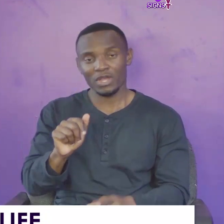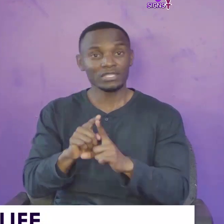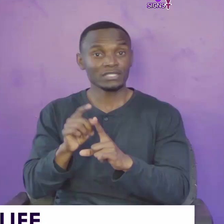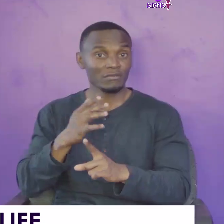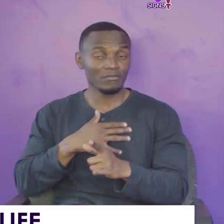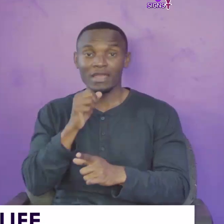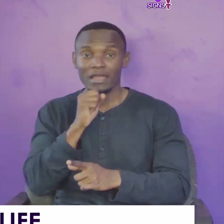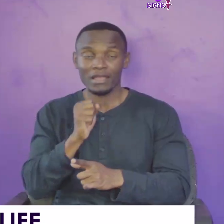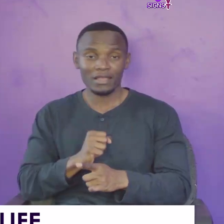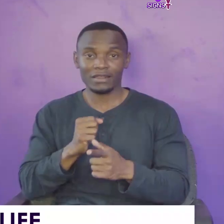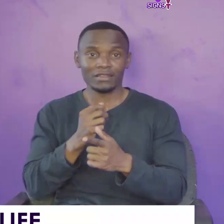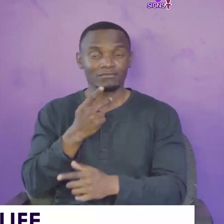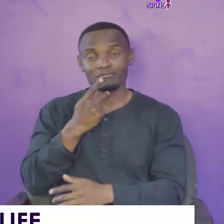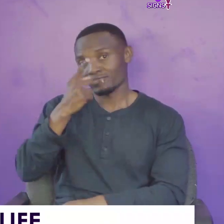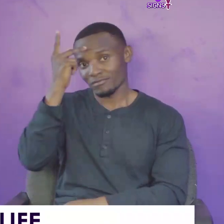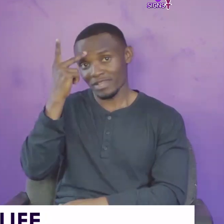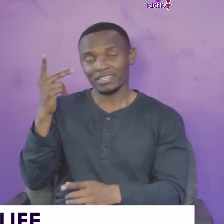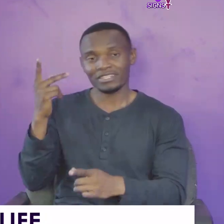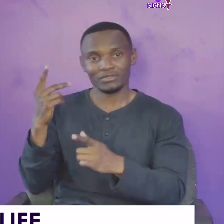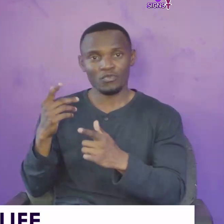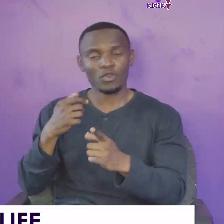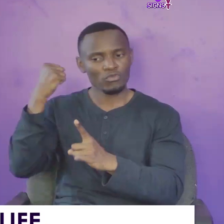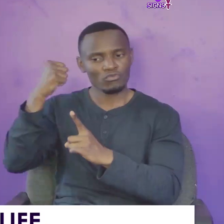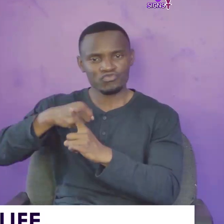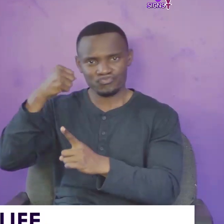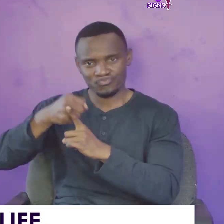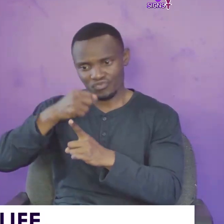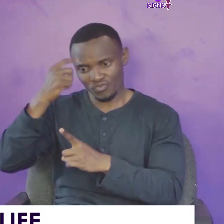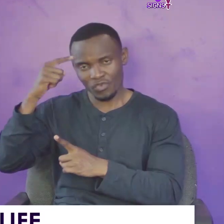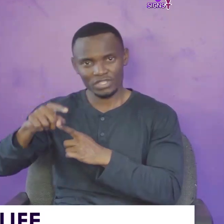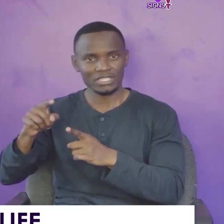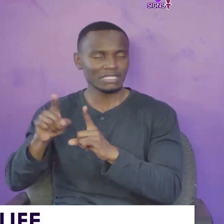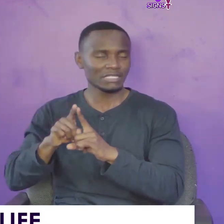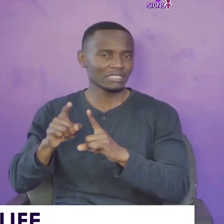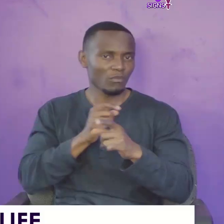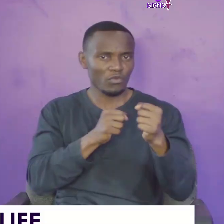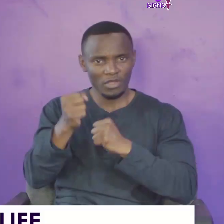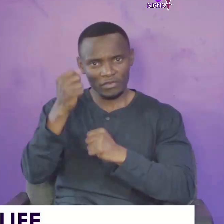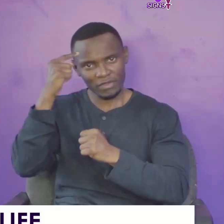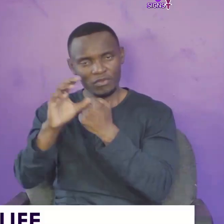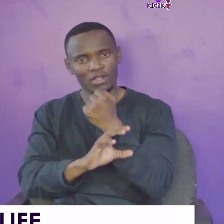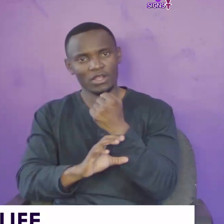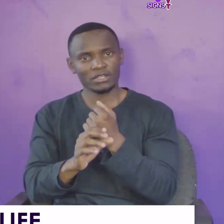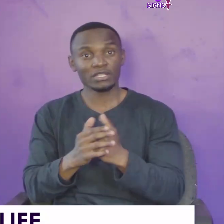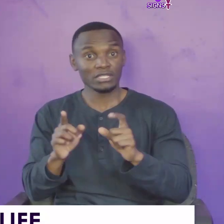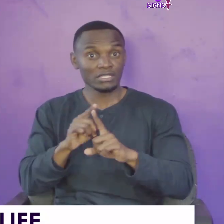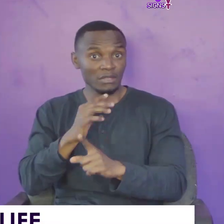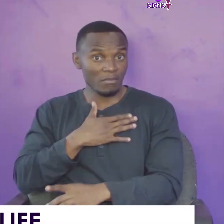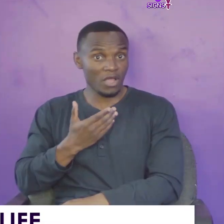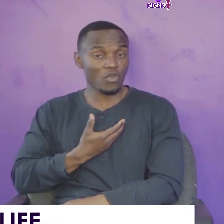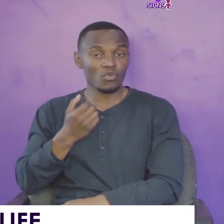the. They went to all the stories we hear, they experienced, including my own grandmother, who is